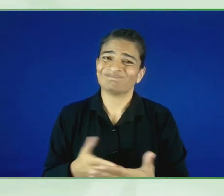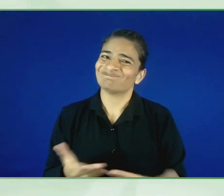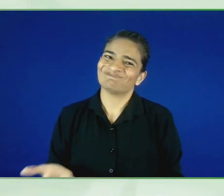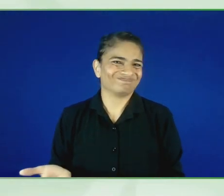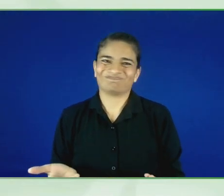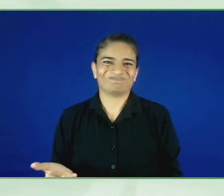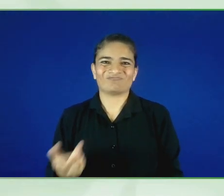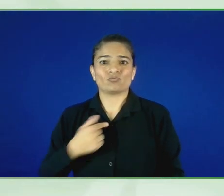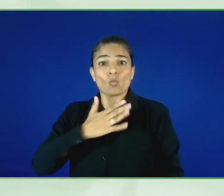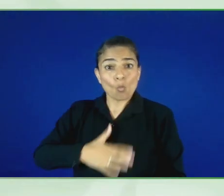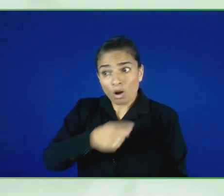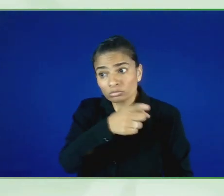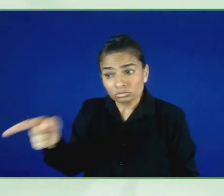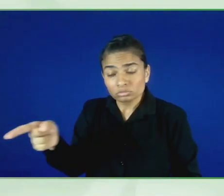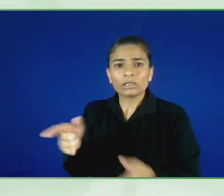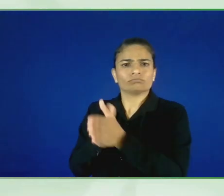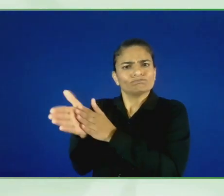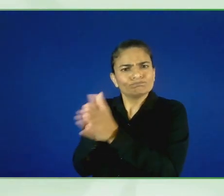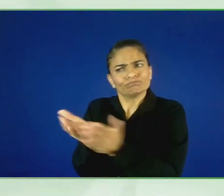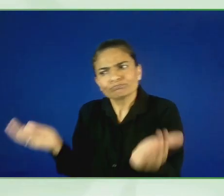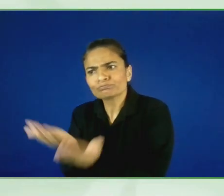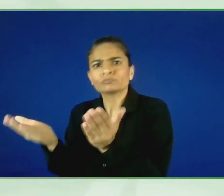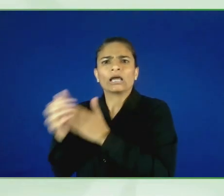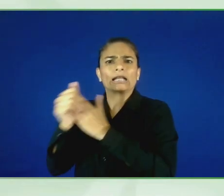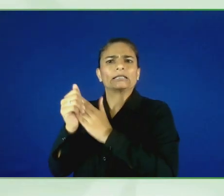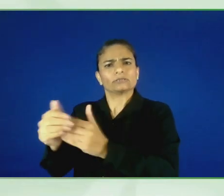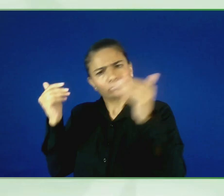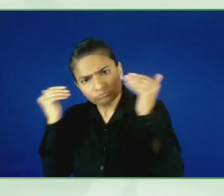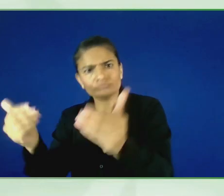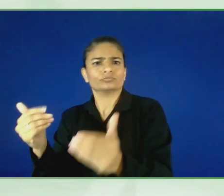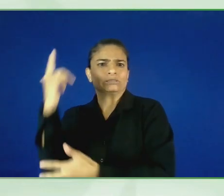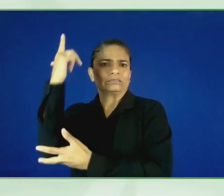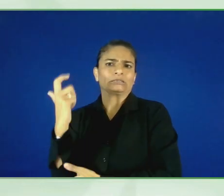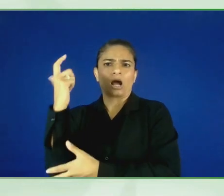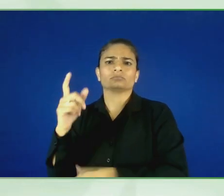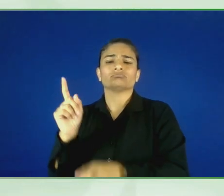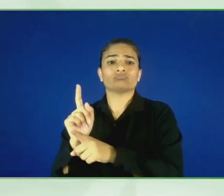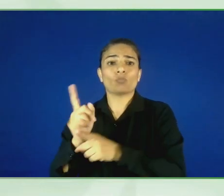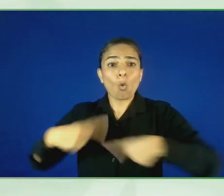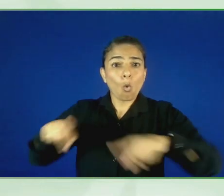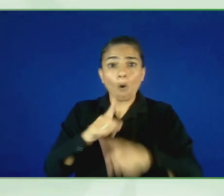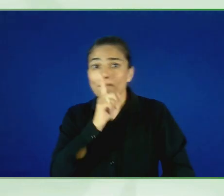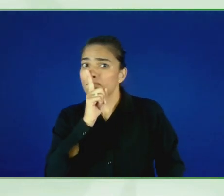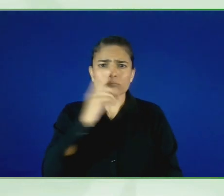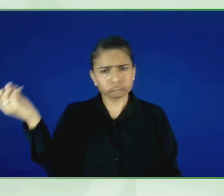course, try to transfer the knowledge. There's many countries with strong regulations and a lot of laws according to